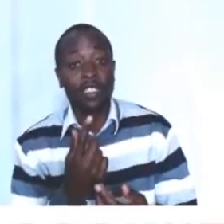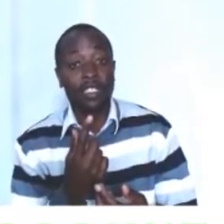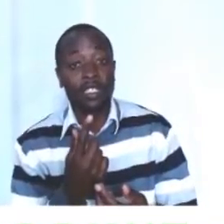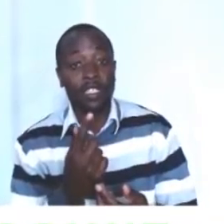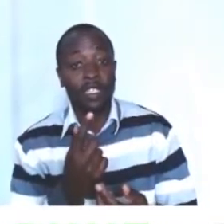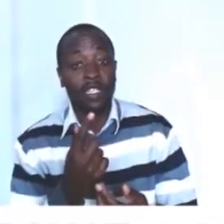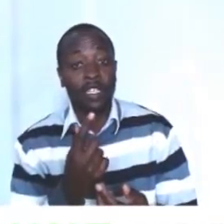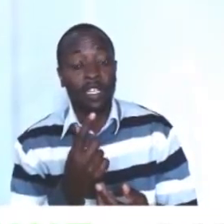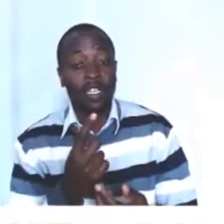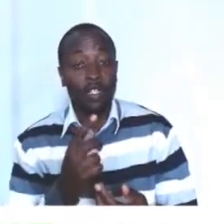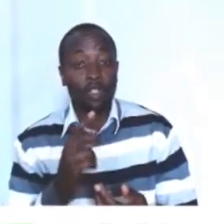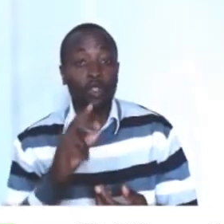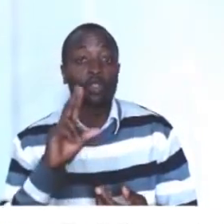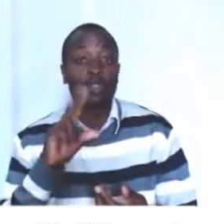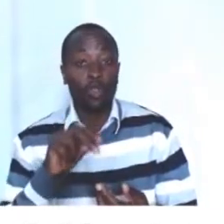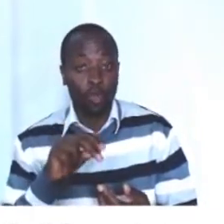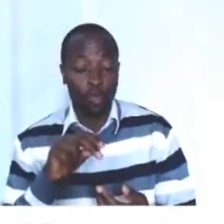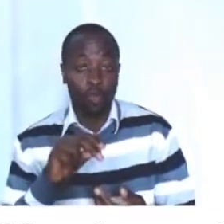certainly not.